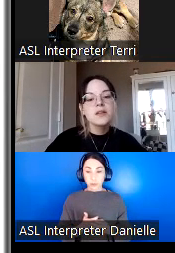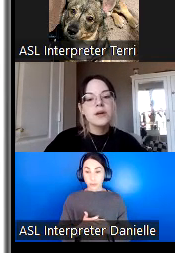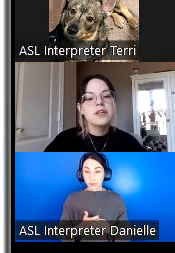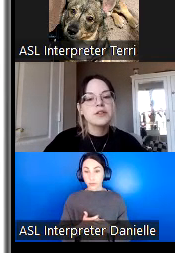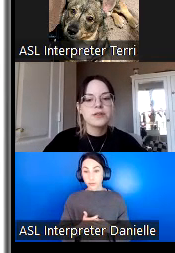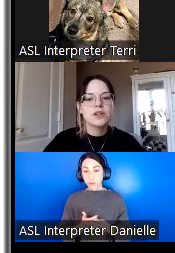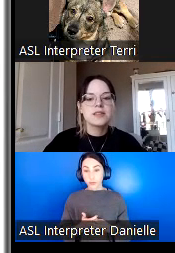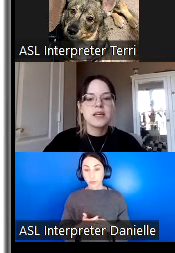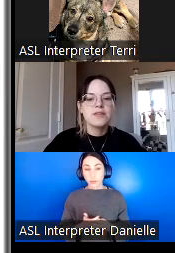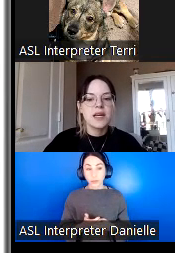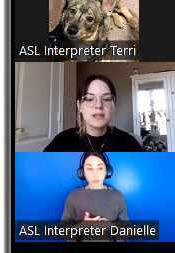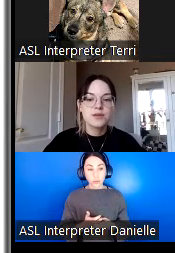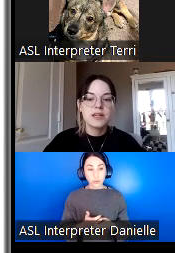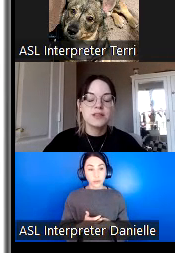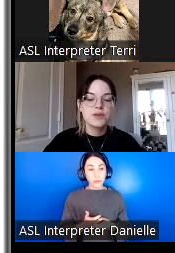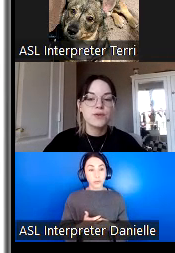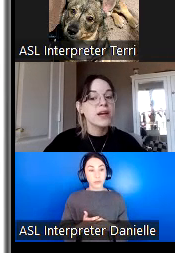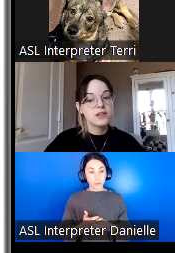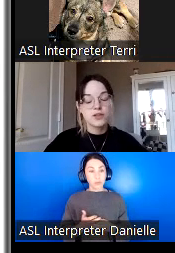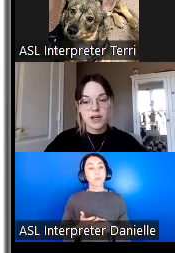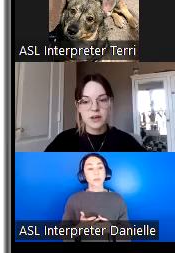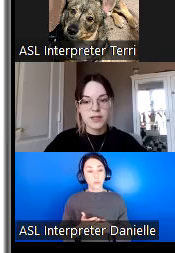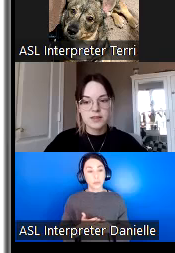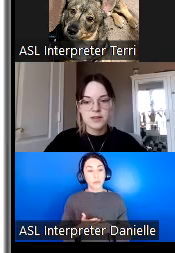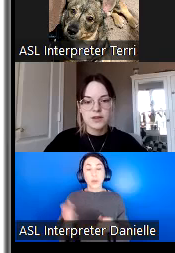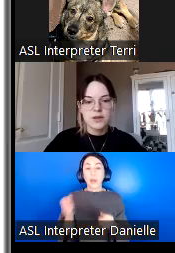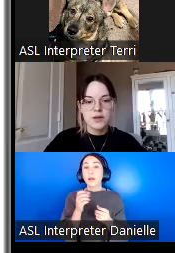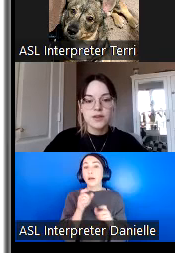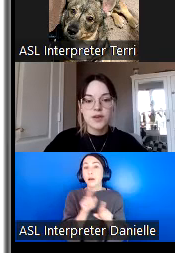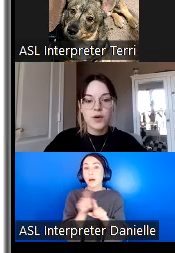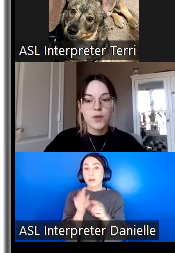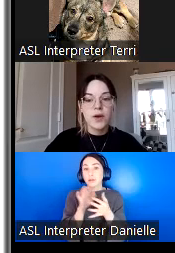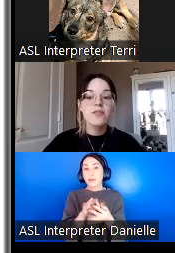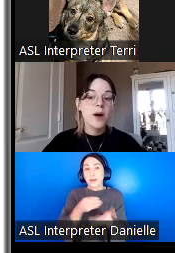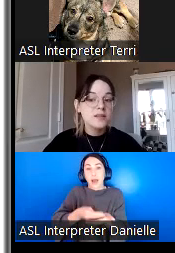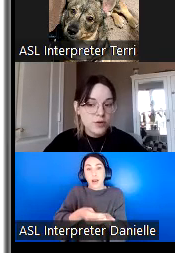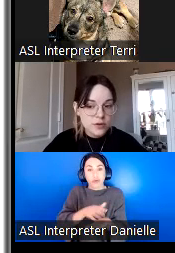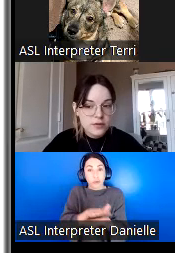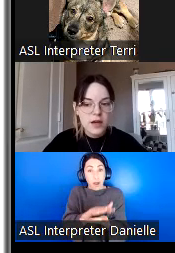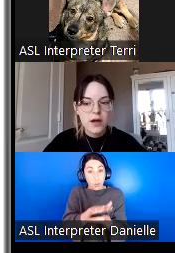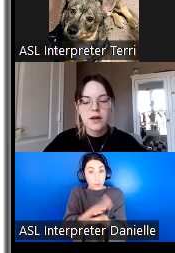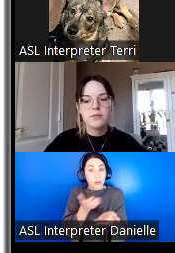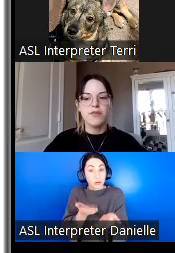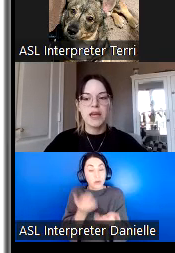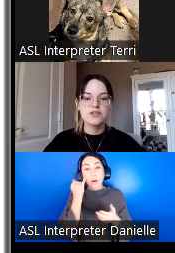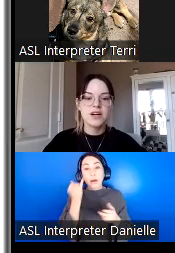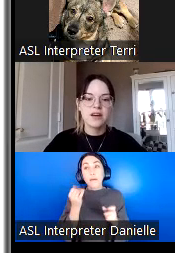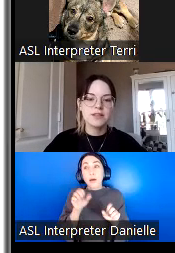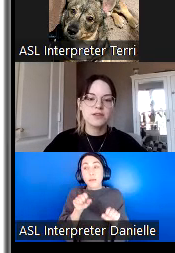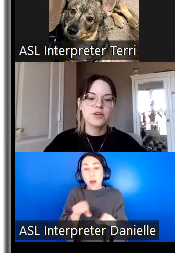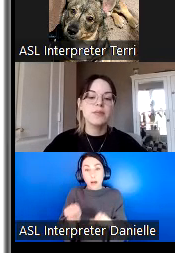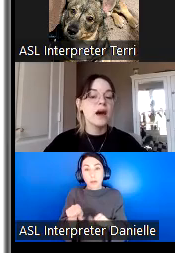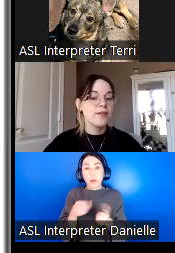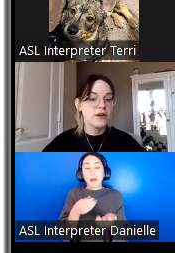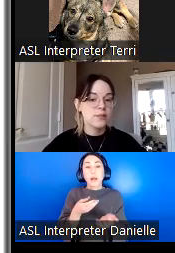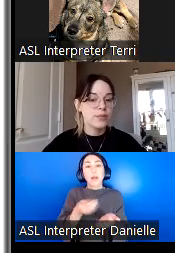We also want to be sure to address safety as it relates to financial documents. So if possible, financial